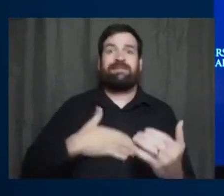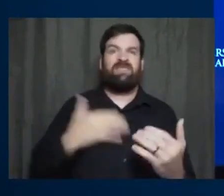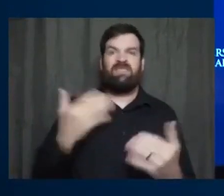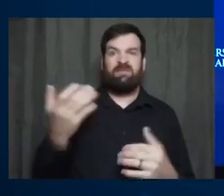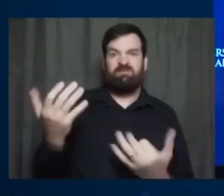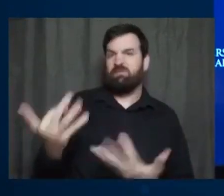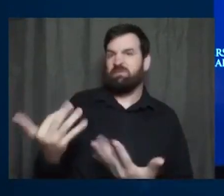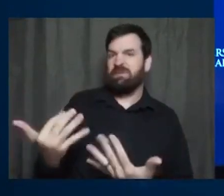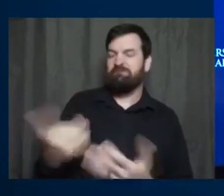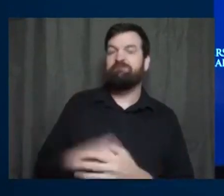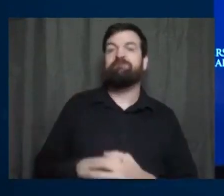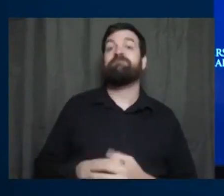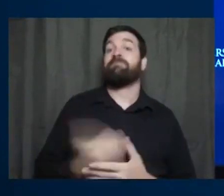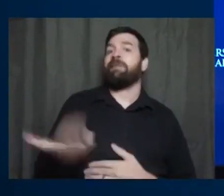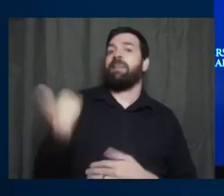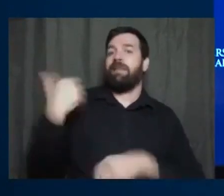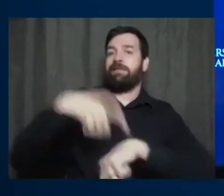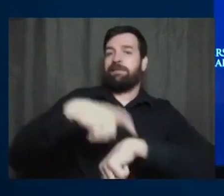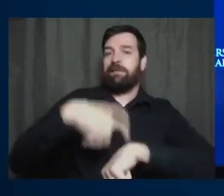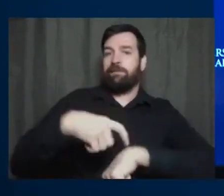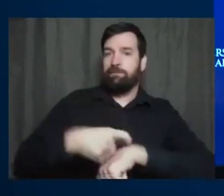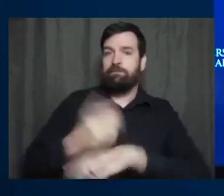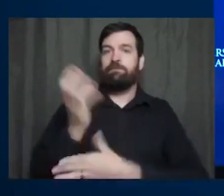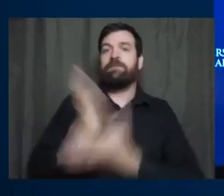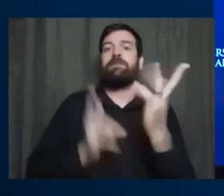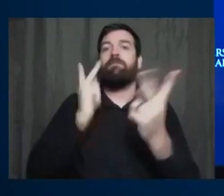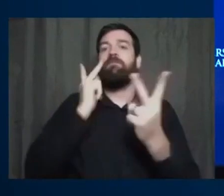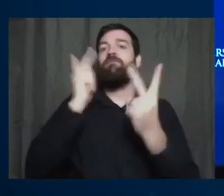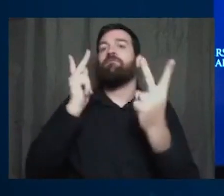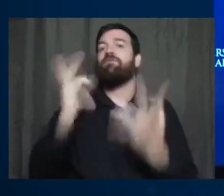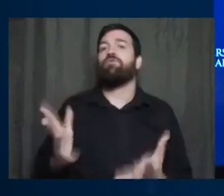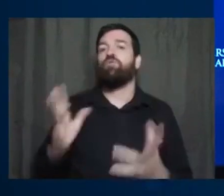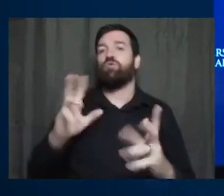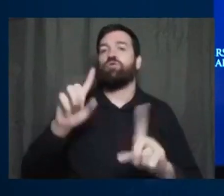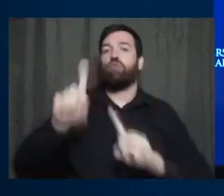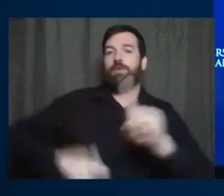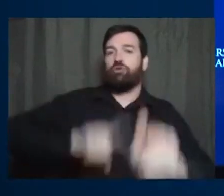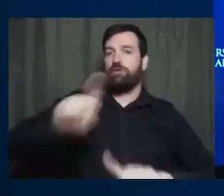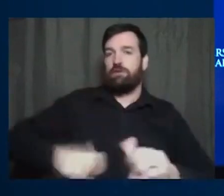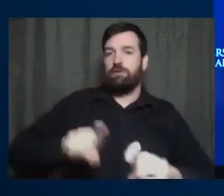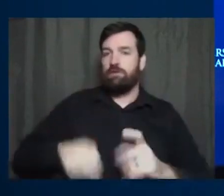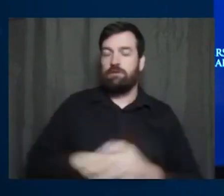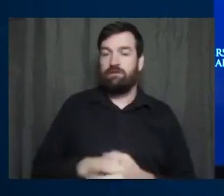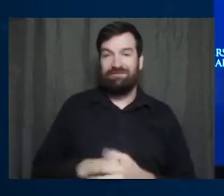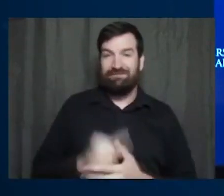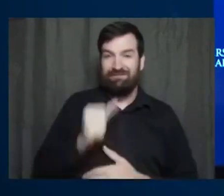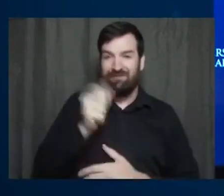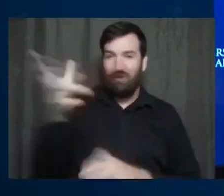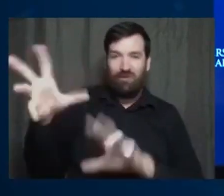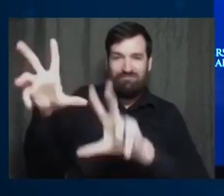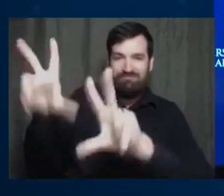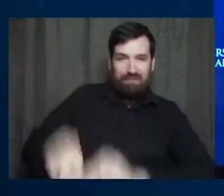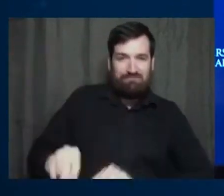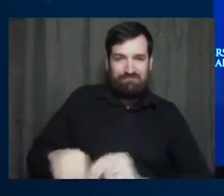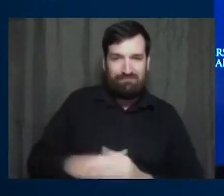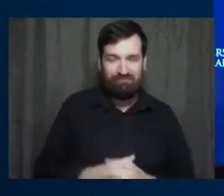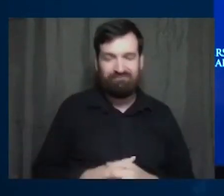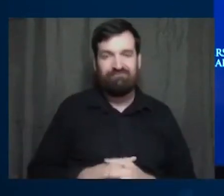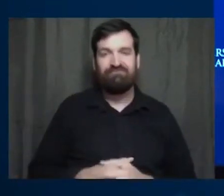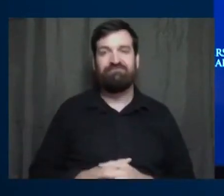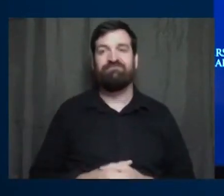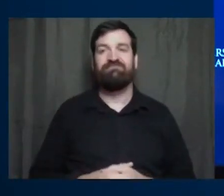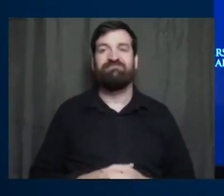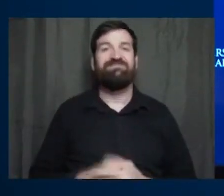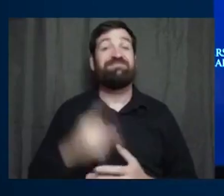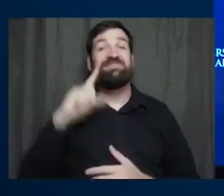As last time you were on, we had some viewer questions about blood donation. Don't go too far, and we will come back to you. Sounds